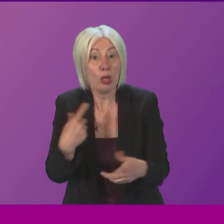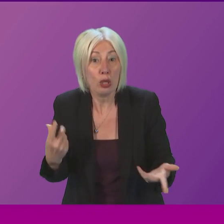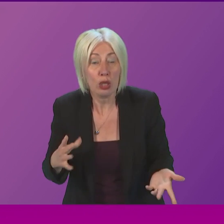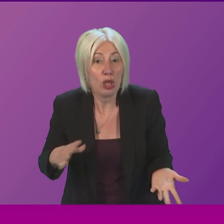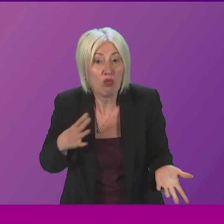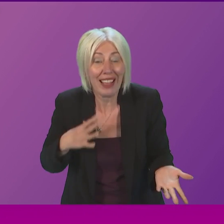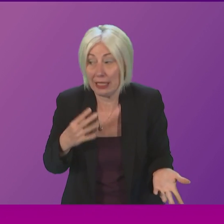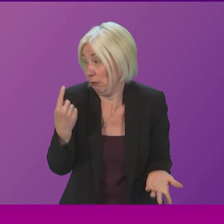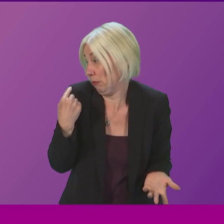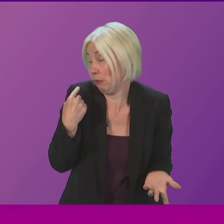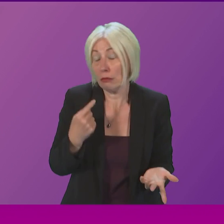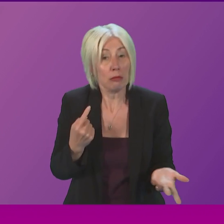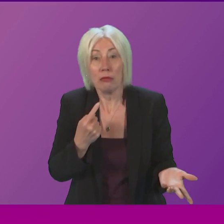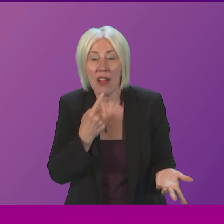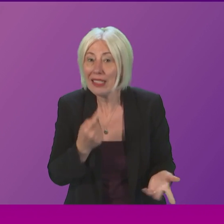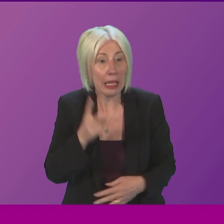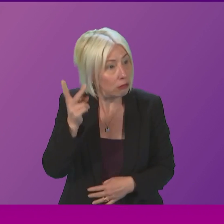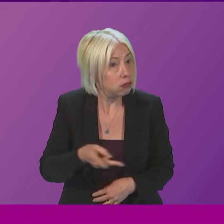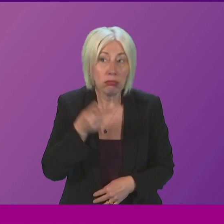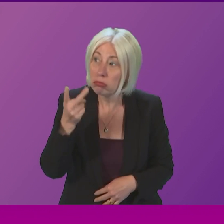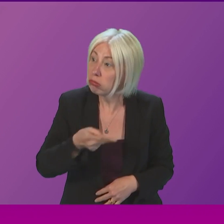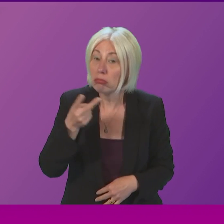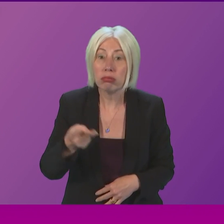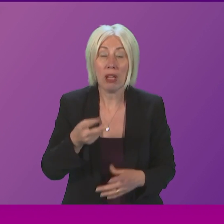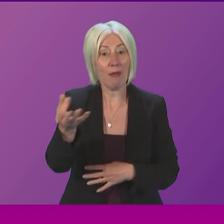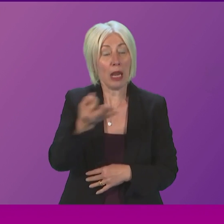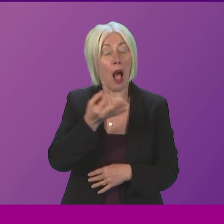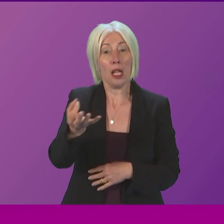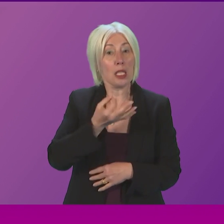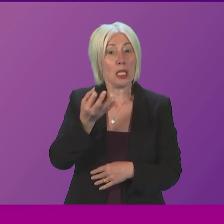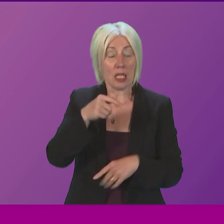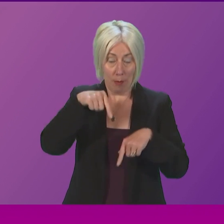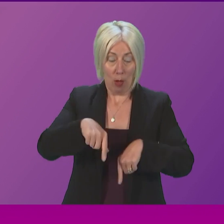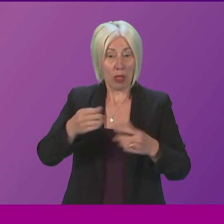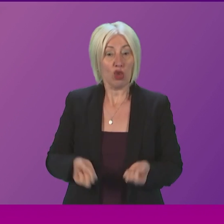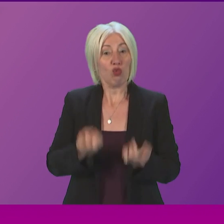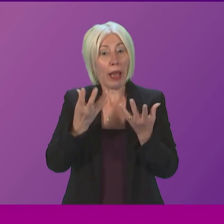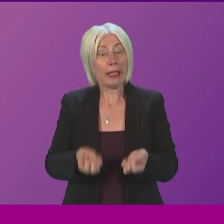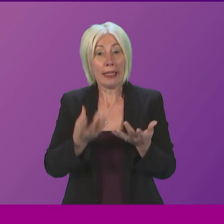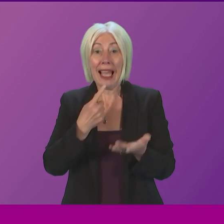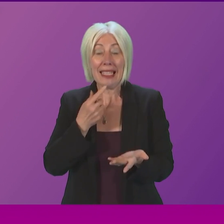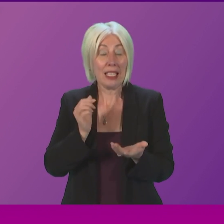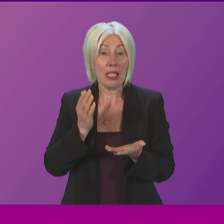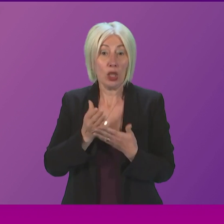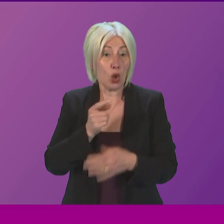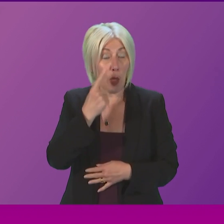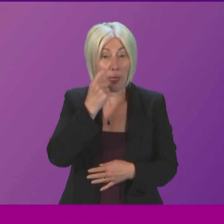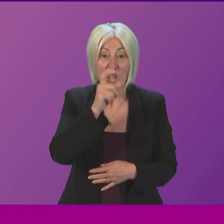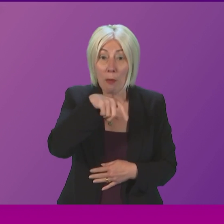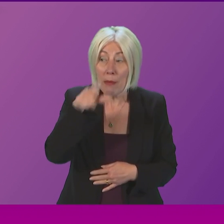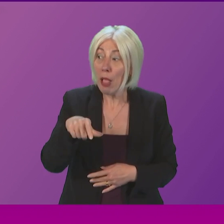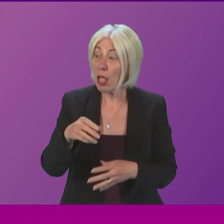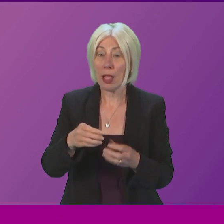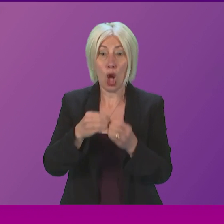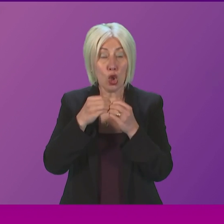have been asked just a moment ago. I've said time and time again when asked about these disputes that ultimately it is not just young people, it's students,